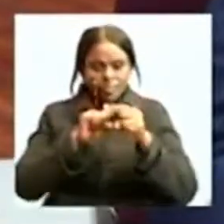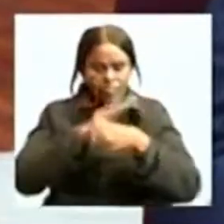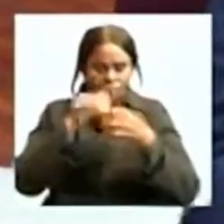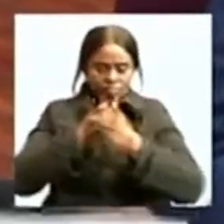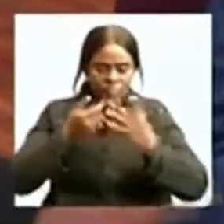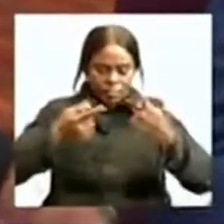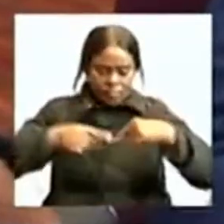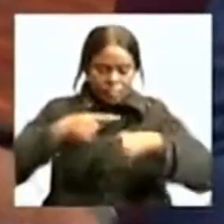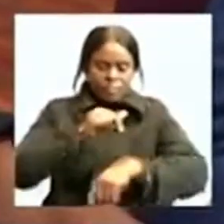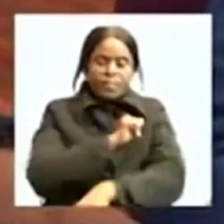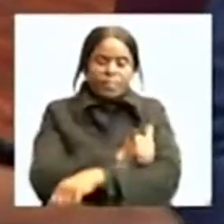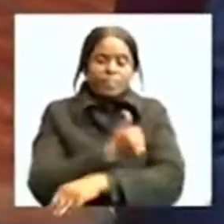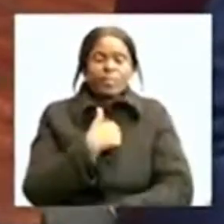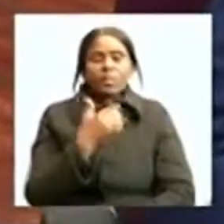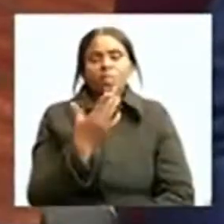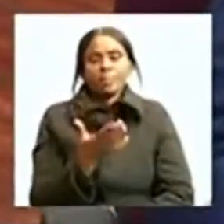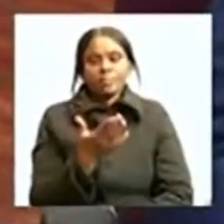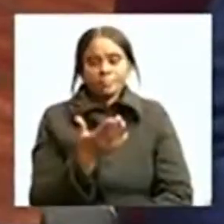local authorities.